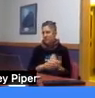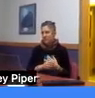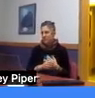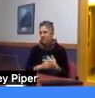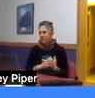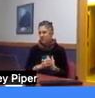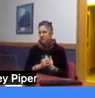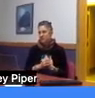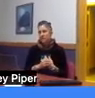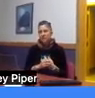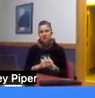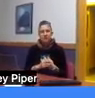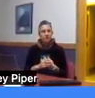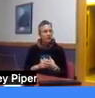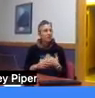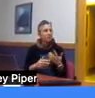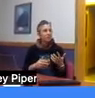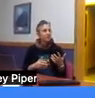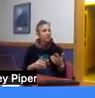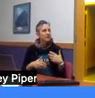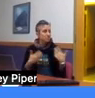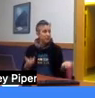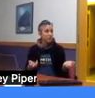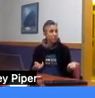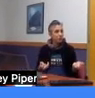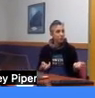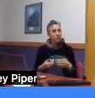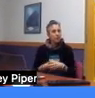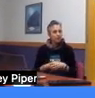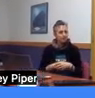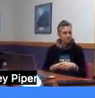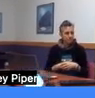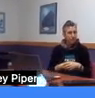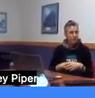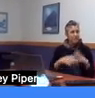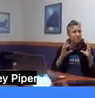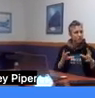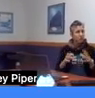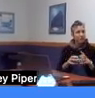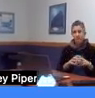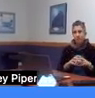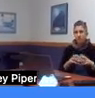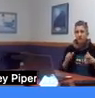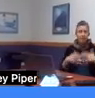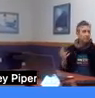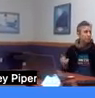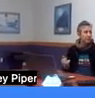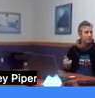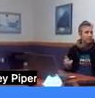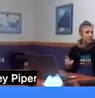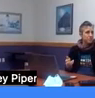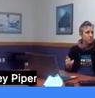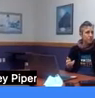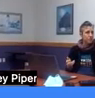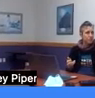you had any past experiences that would help me make this better for you? Because I'm going in with the assumption that everybody